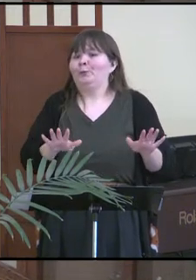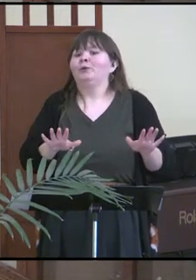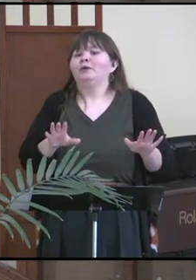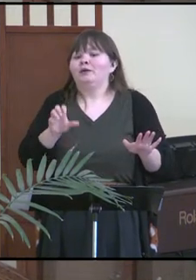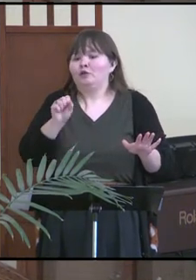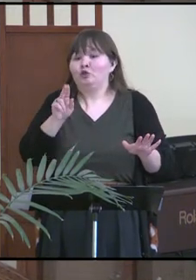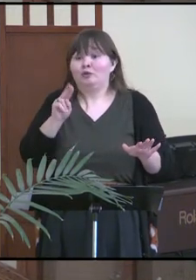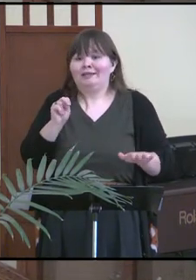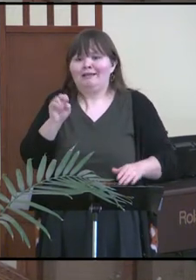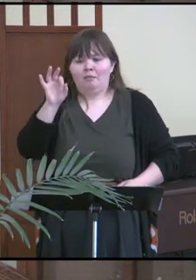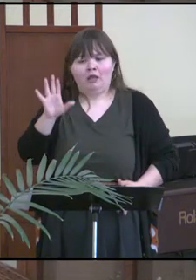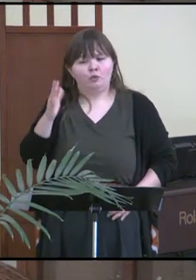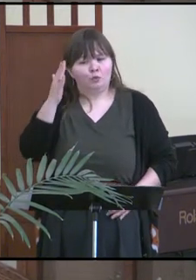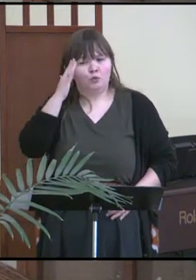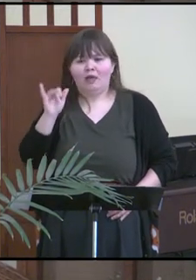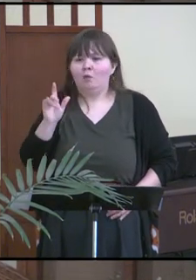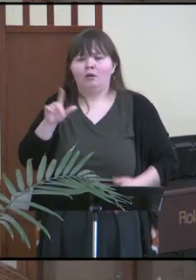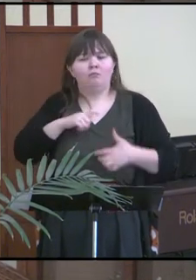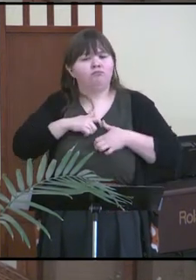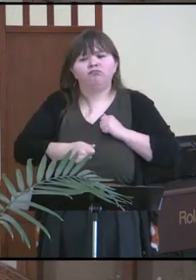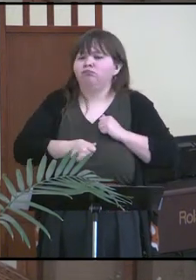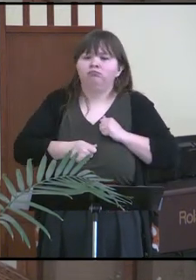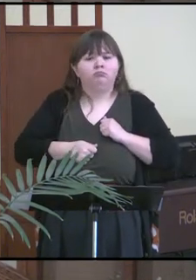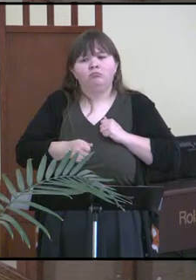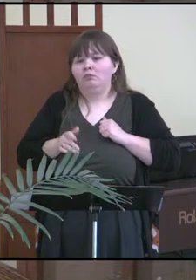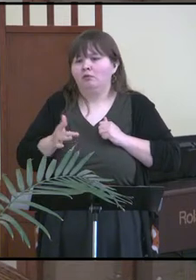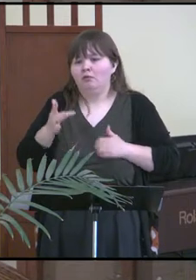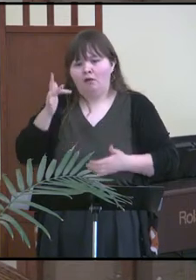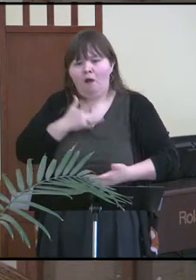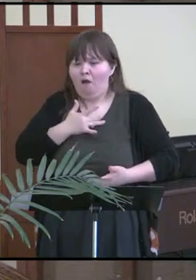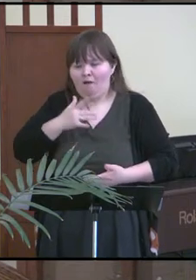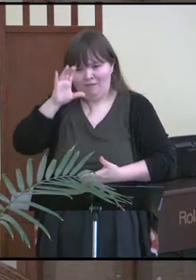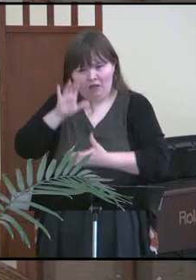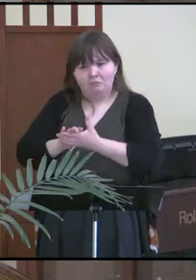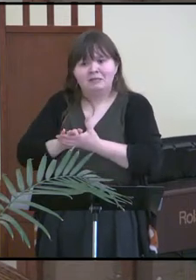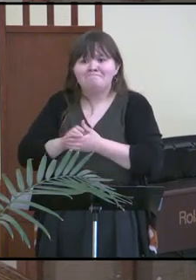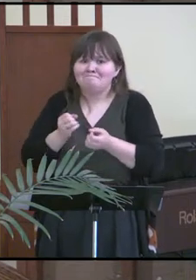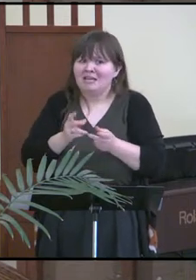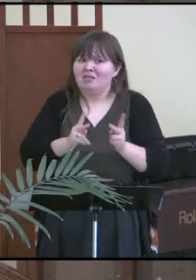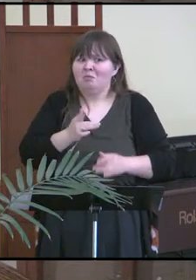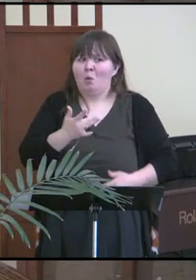this would have broken Bob's heart, as it did many others as well.